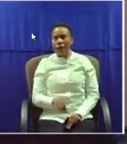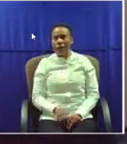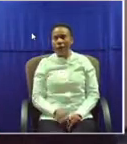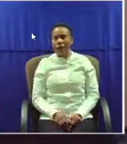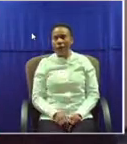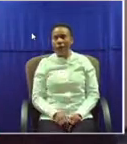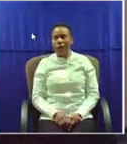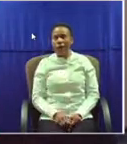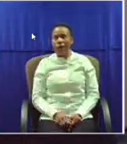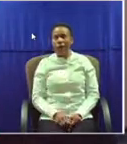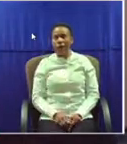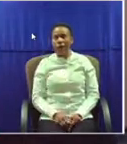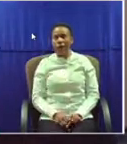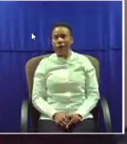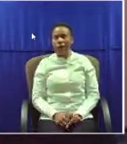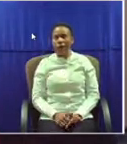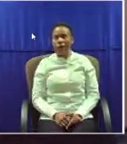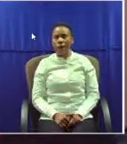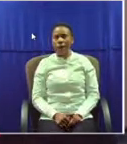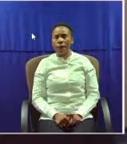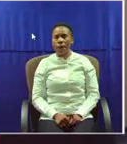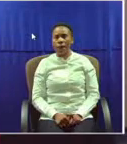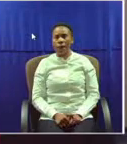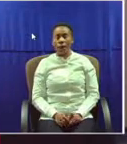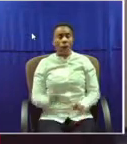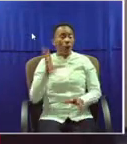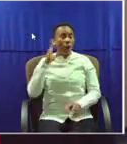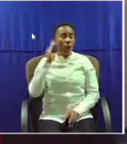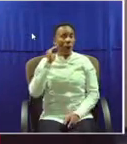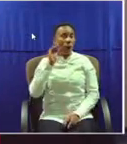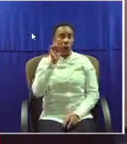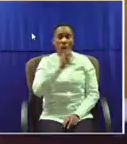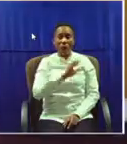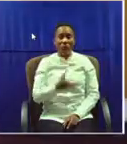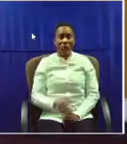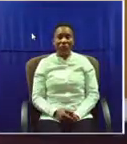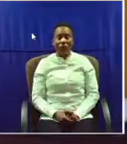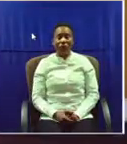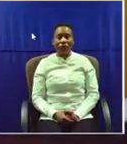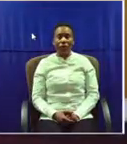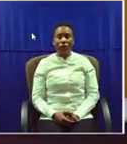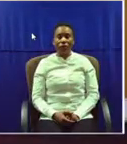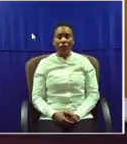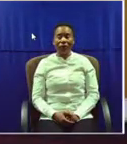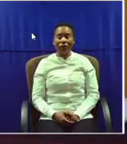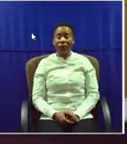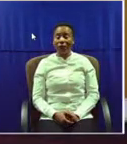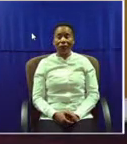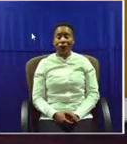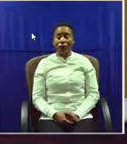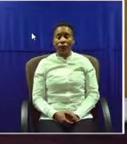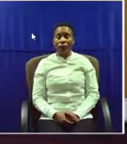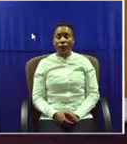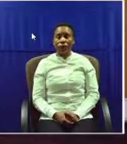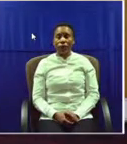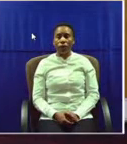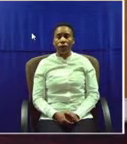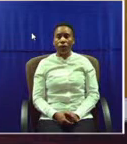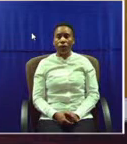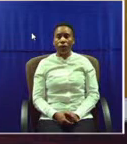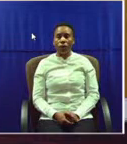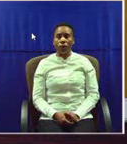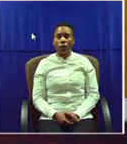It's a warning. They must behave. Women must behave. Second warning, Honorable Shirua. Because you are doing us a